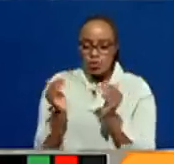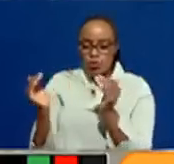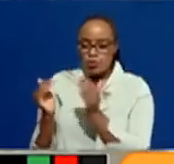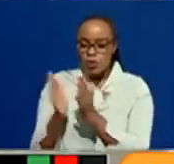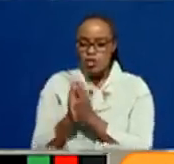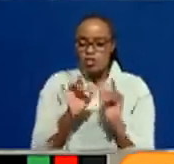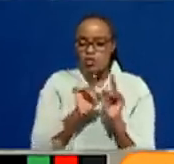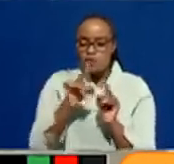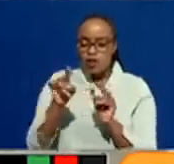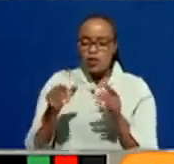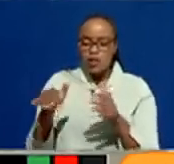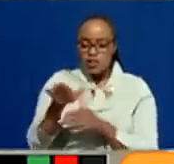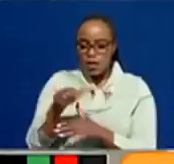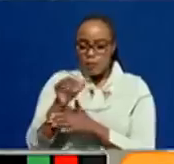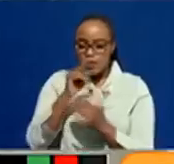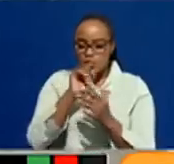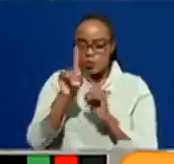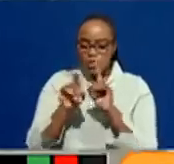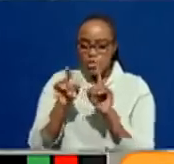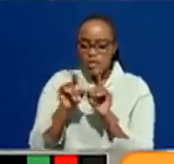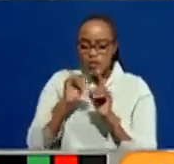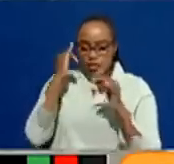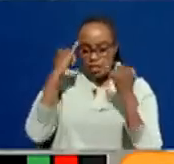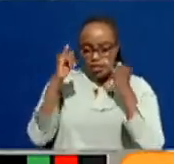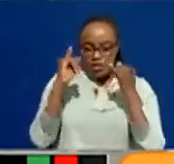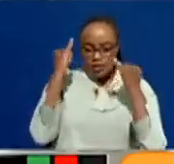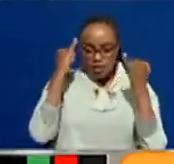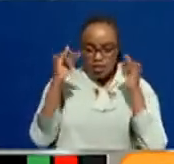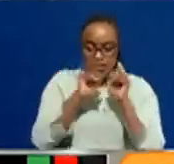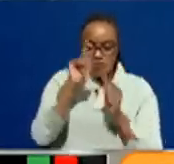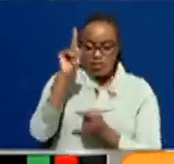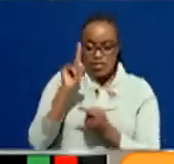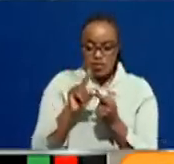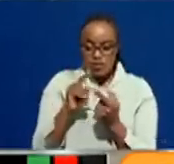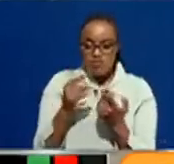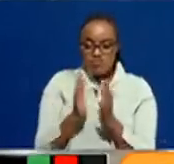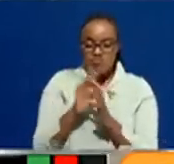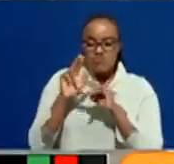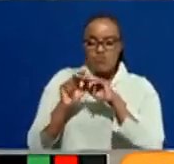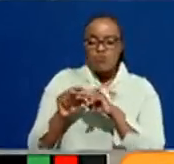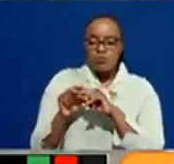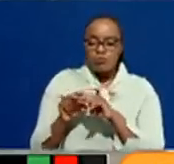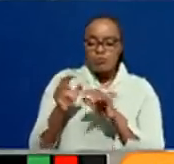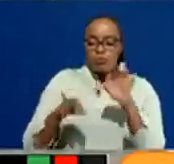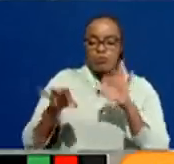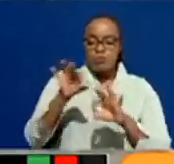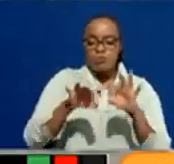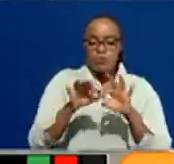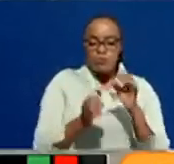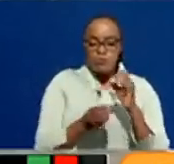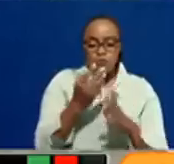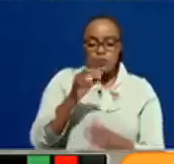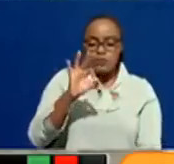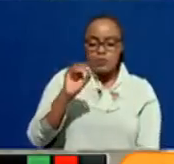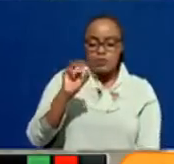the right places to test some of these innovative ideas in terms of reducing reliance and dependence on fertilizers that come out of fossil